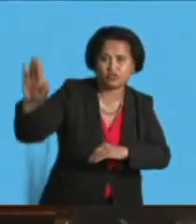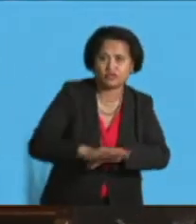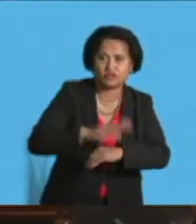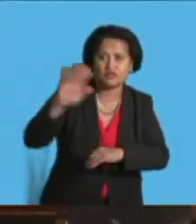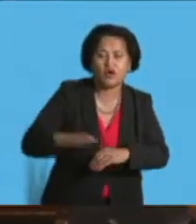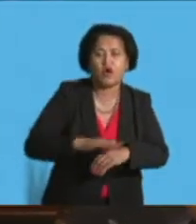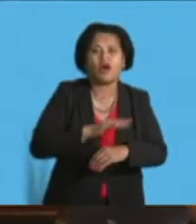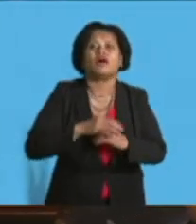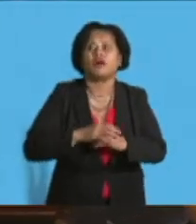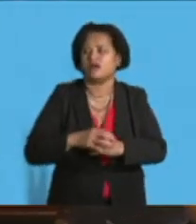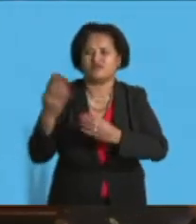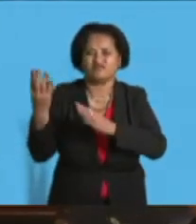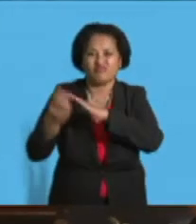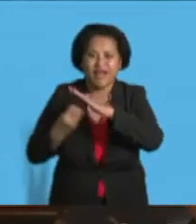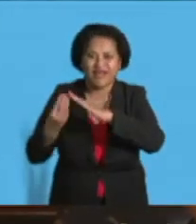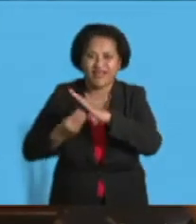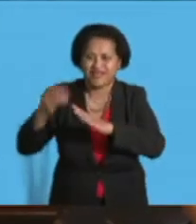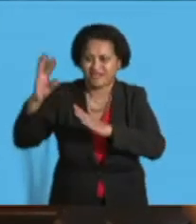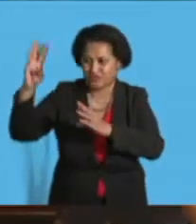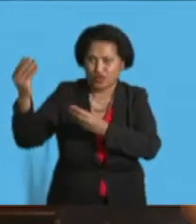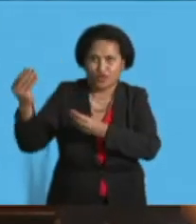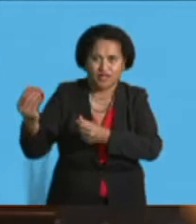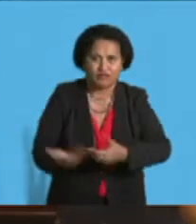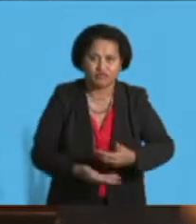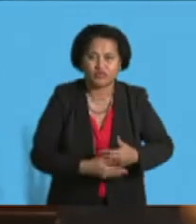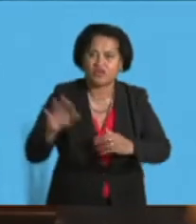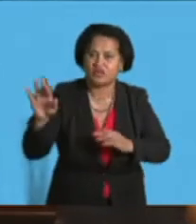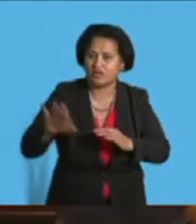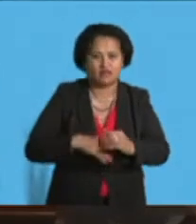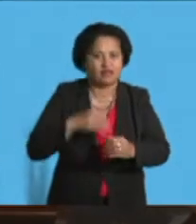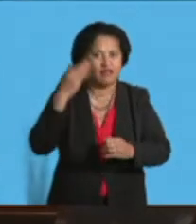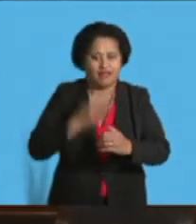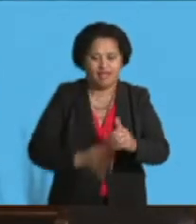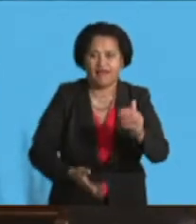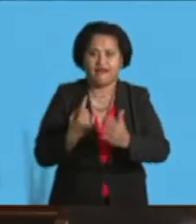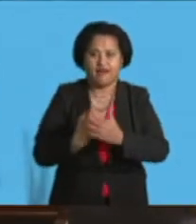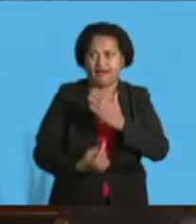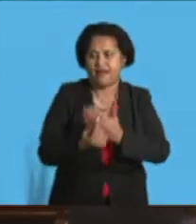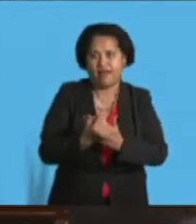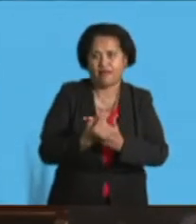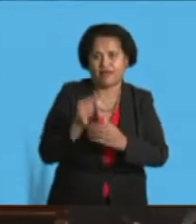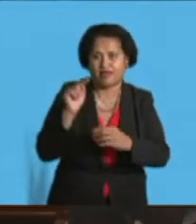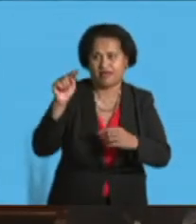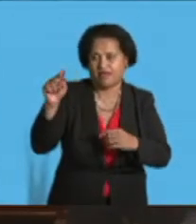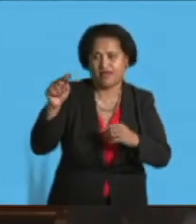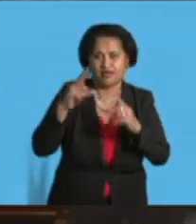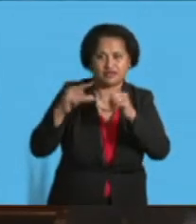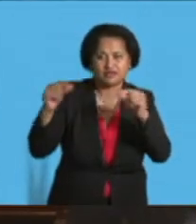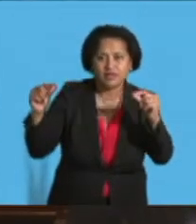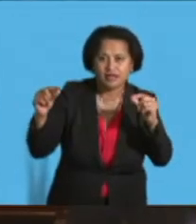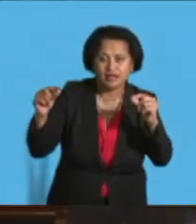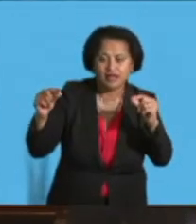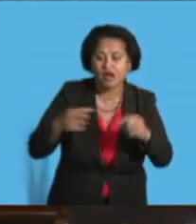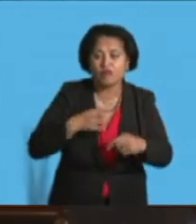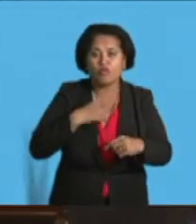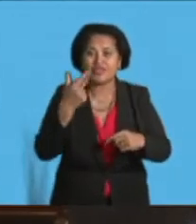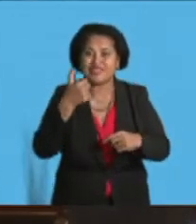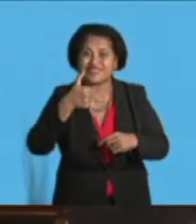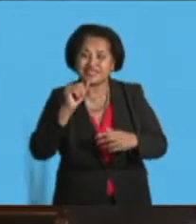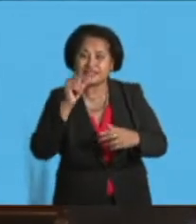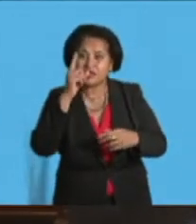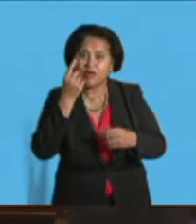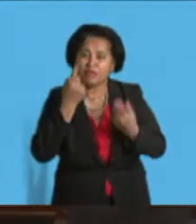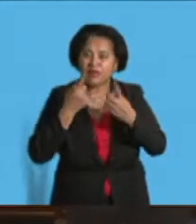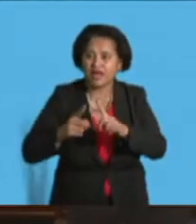are expected," officials warn. "We have never experienced this kind of rain before," our weather officials said. More than 60 people are dead